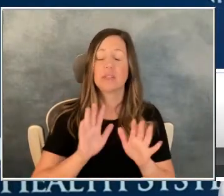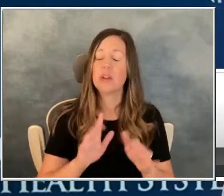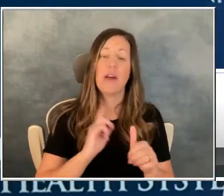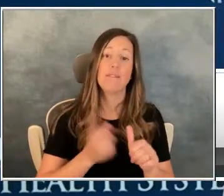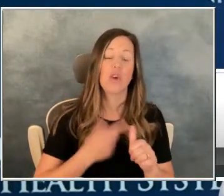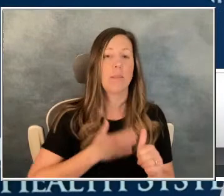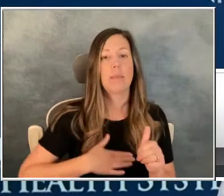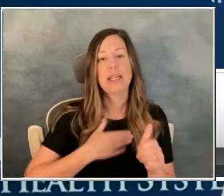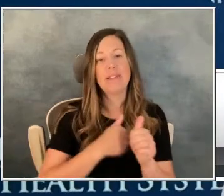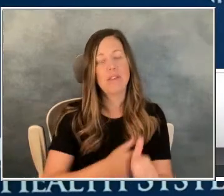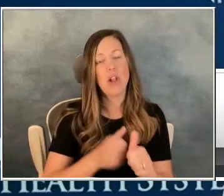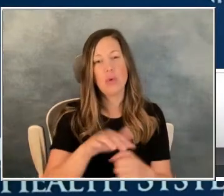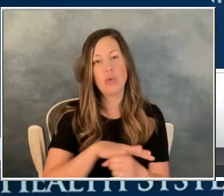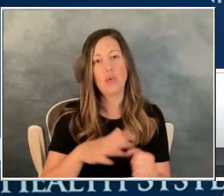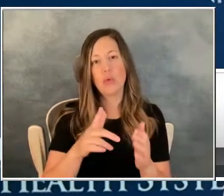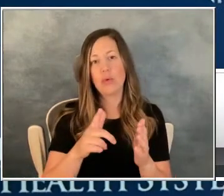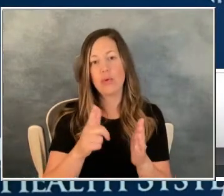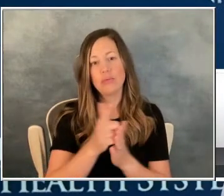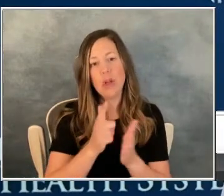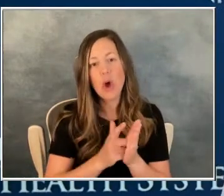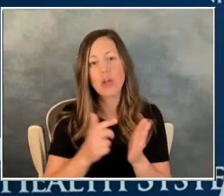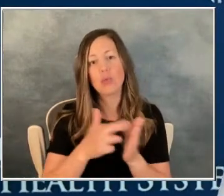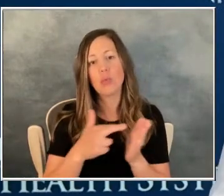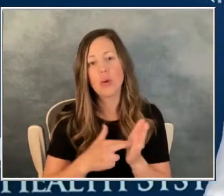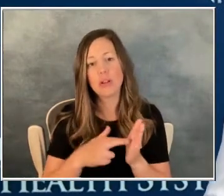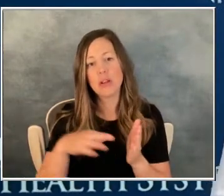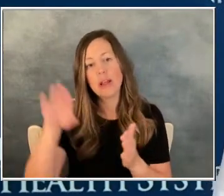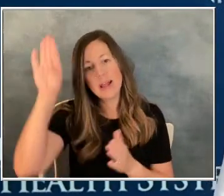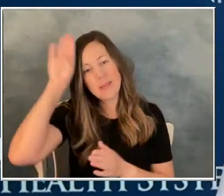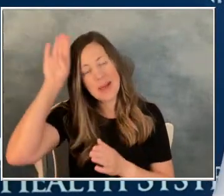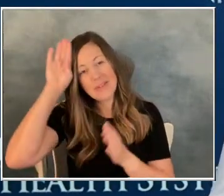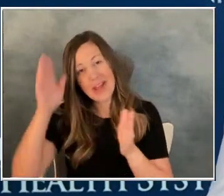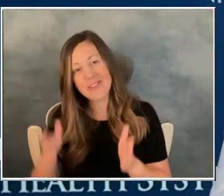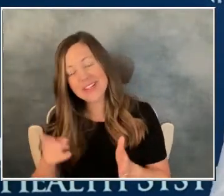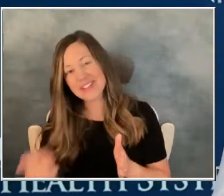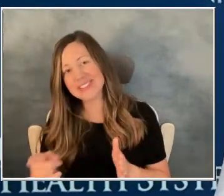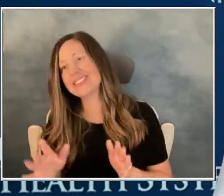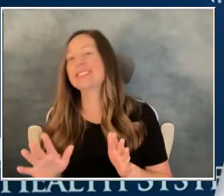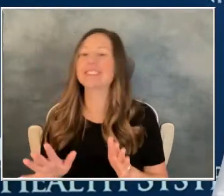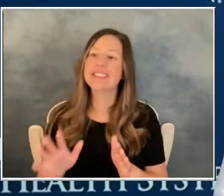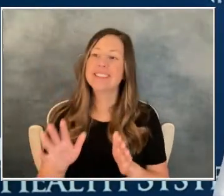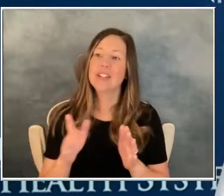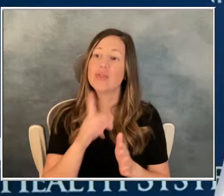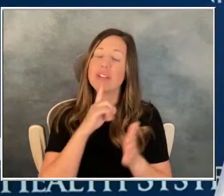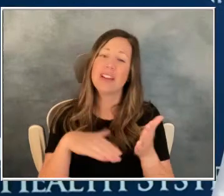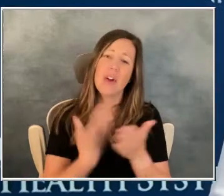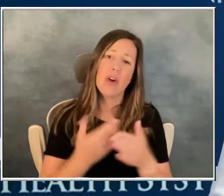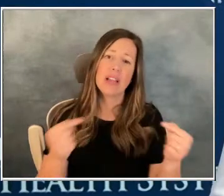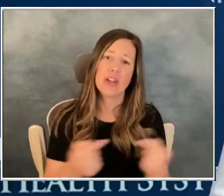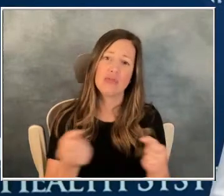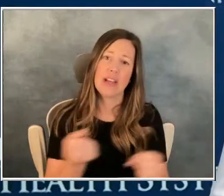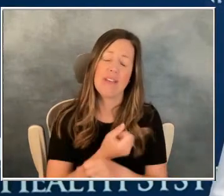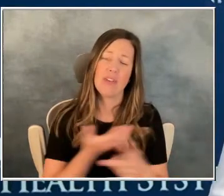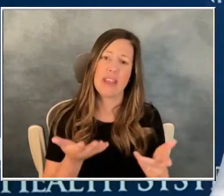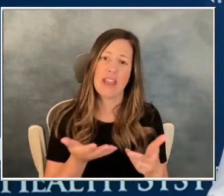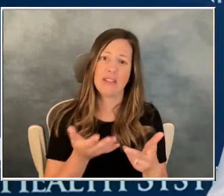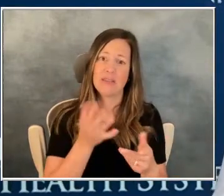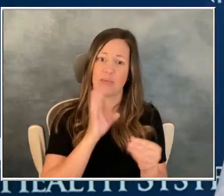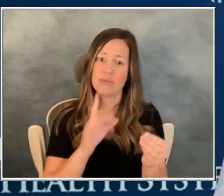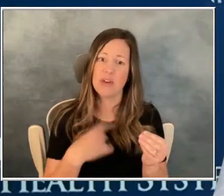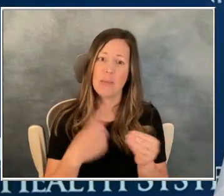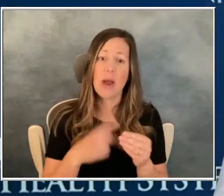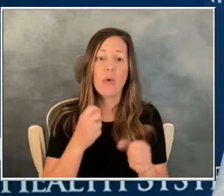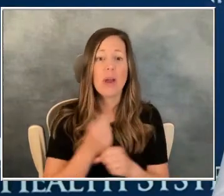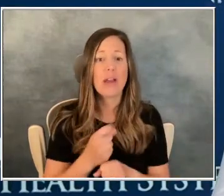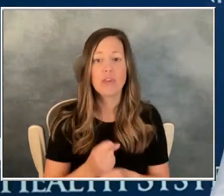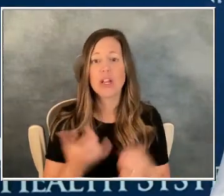my firefighters, I would be disappointing them if I didn't mention that aside from all the injuries we've talked about, every year there's property damage